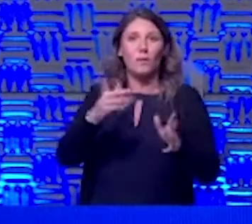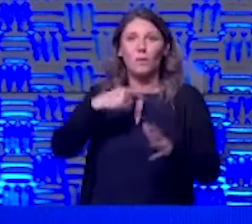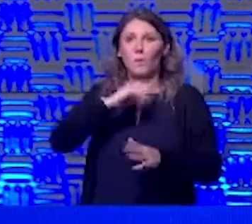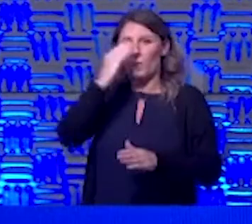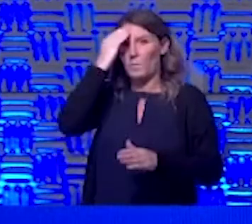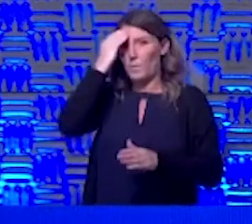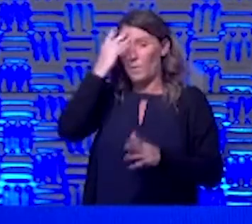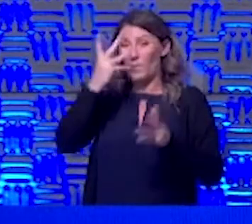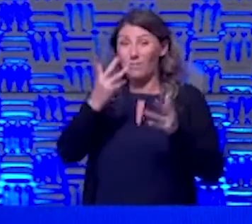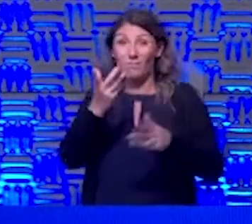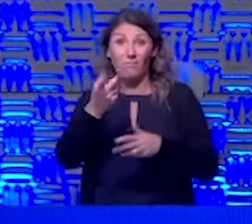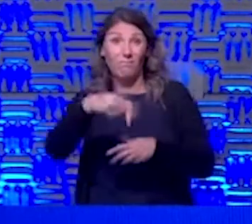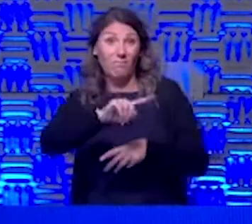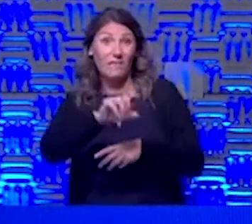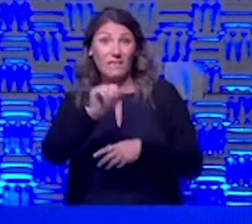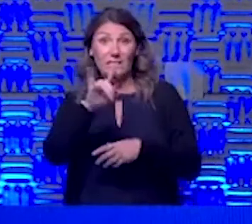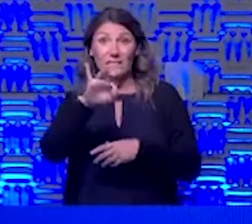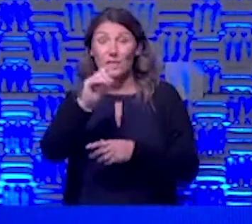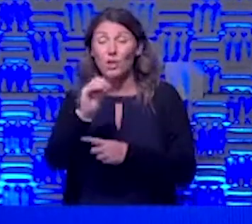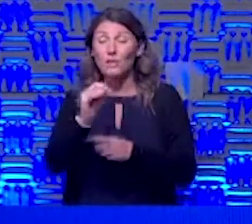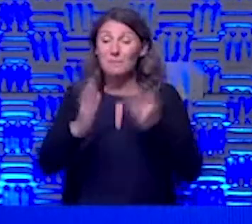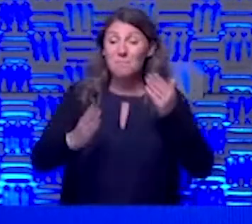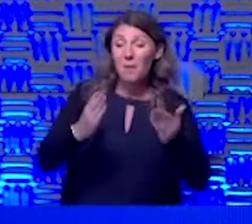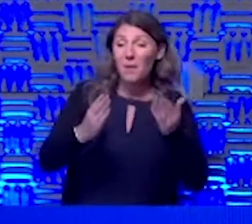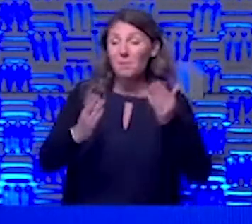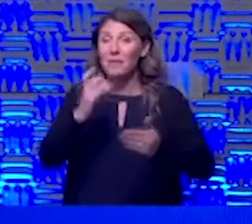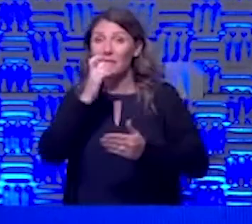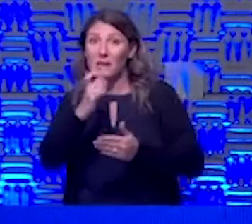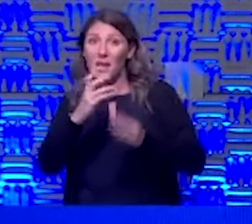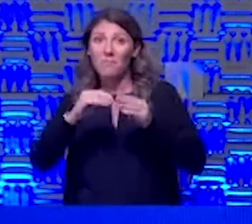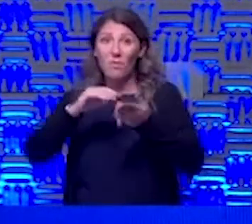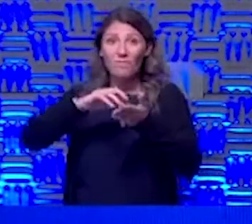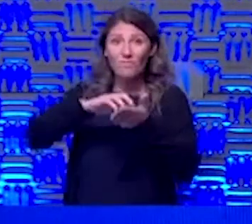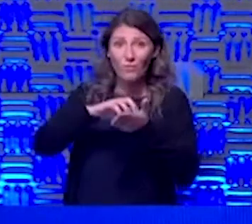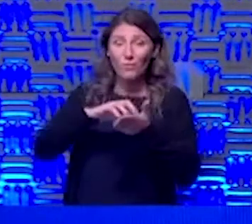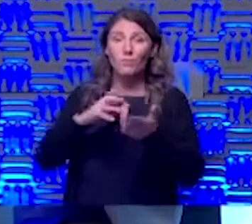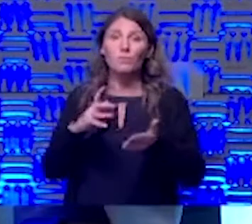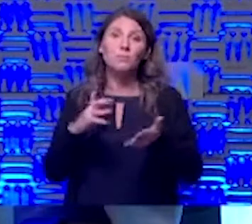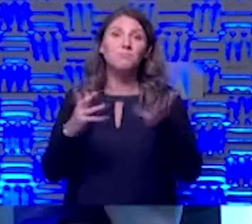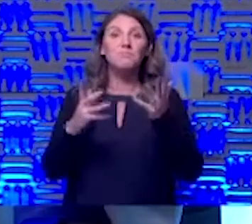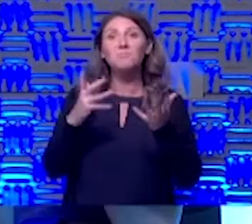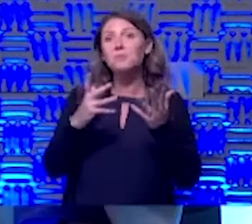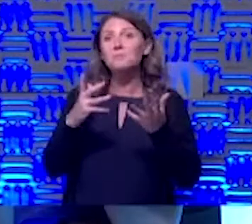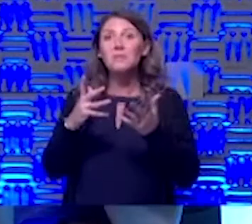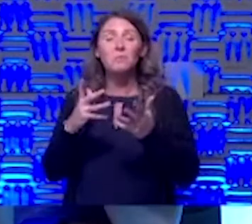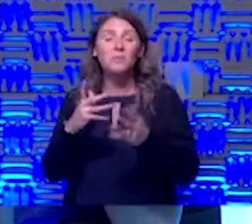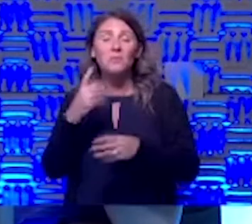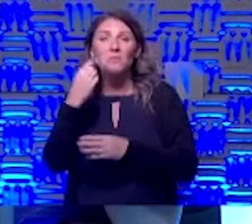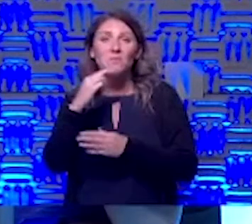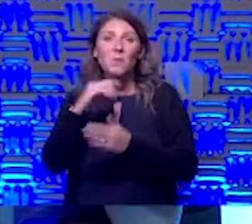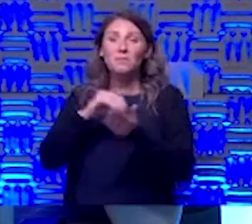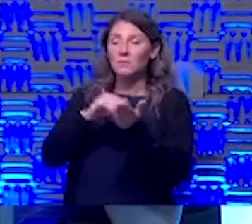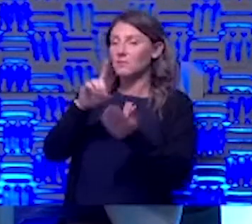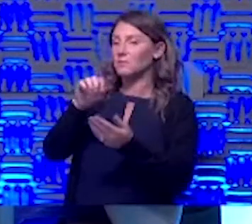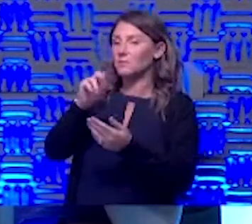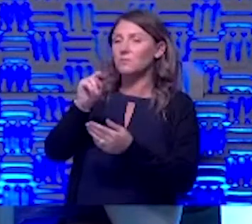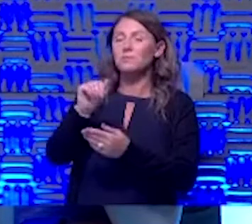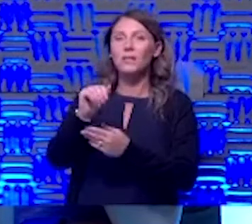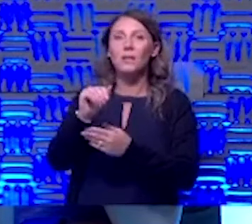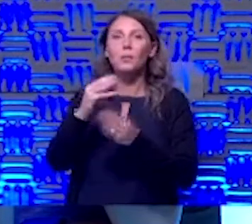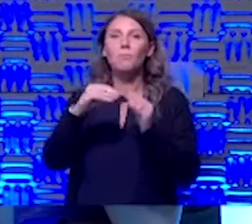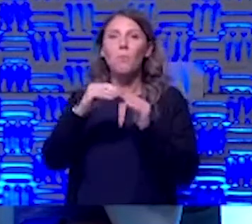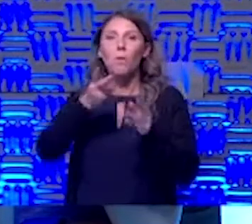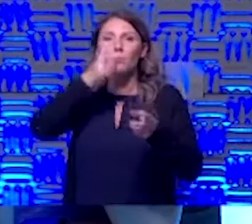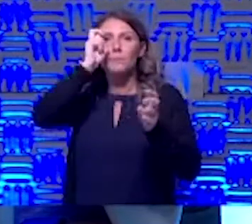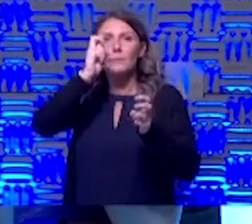or may not, depending on which article you read, be more vulnerable. There is maybe a role for Decadron in some treatment of more seriously ill patients,